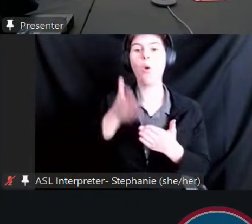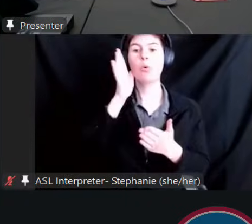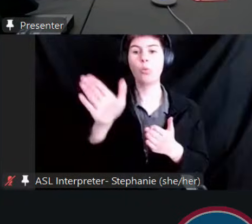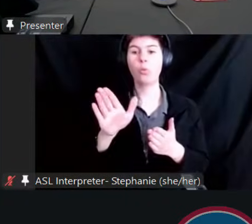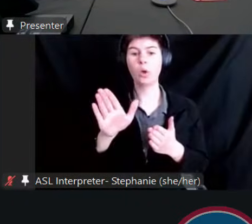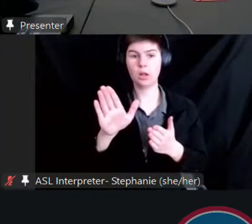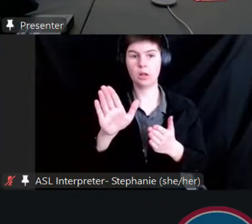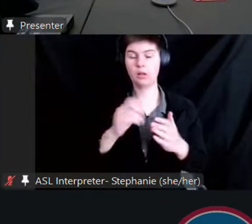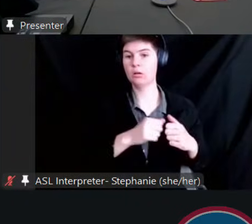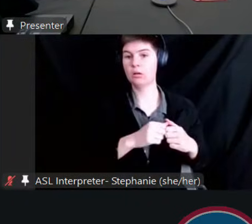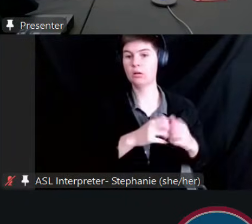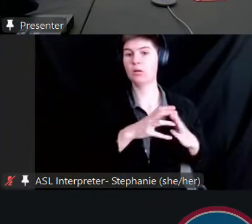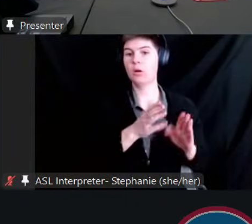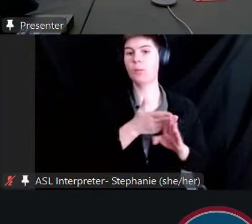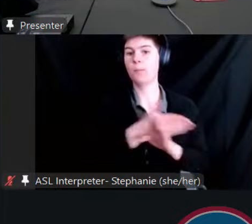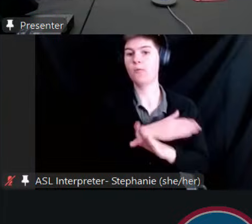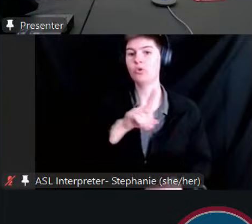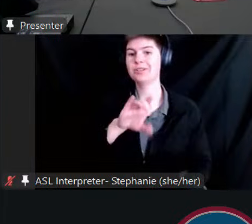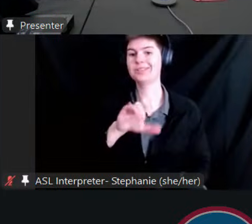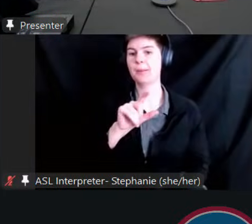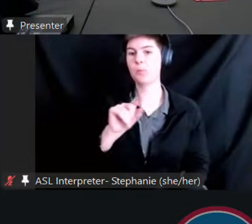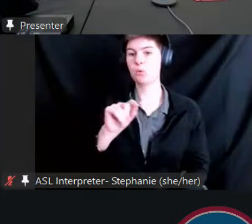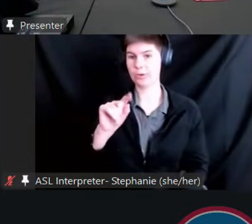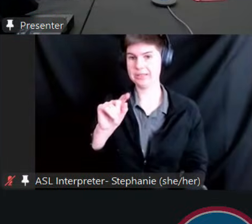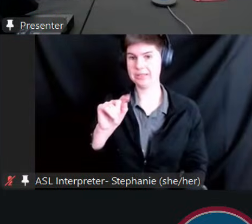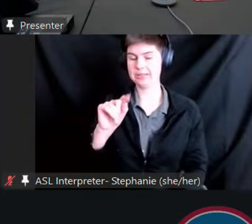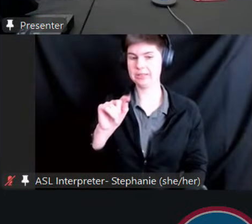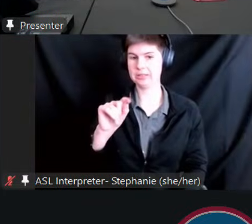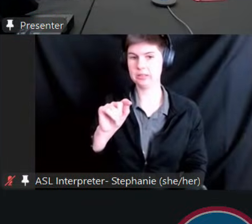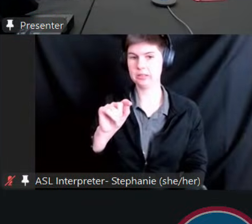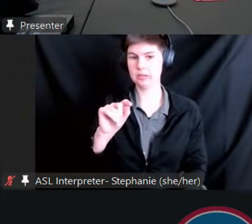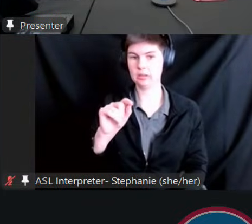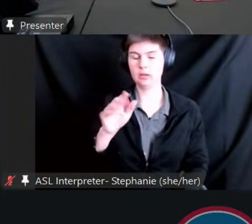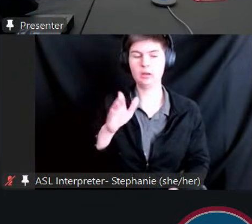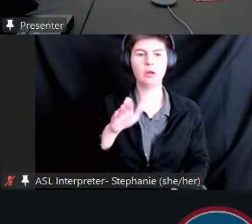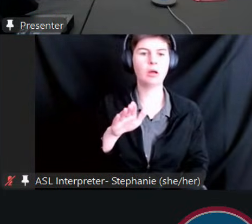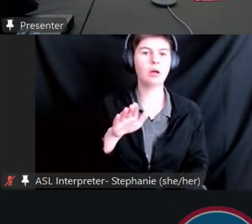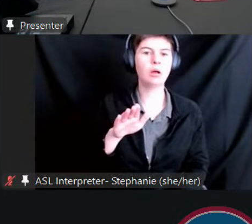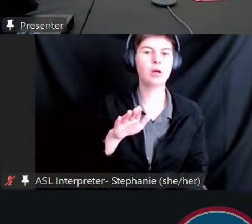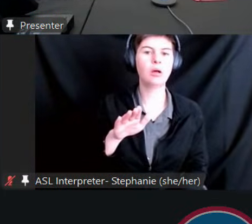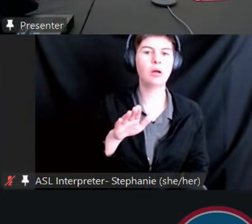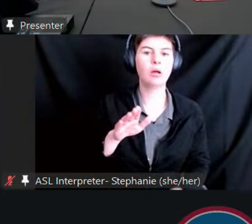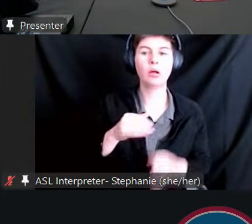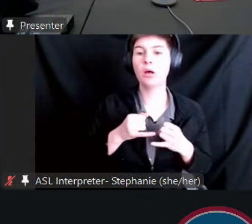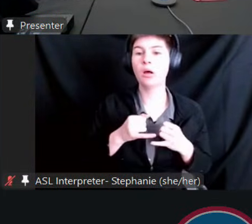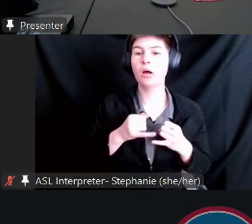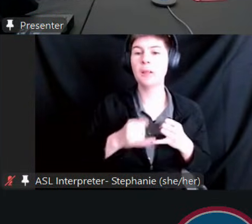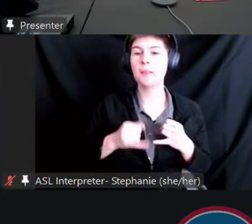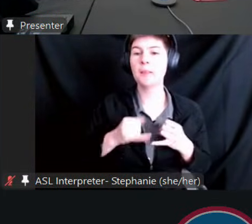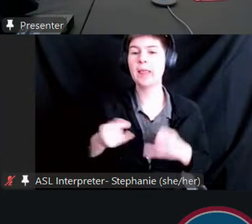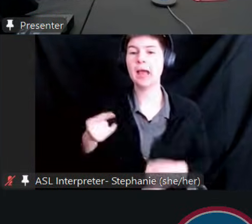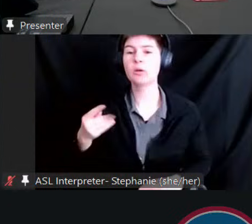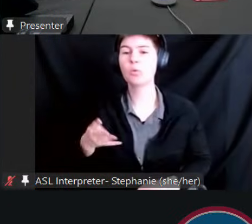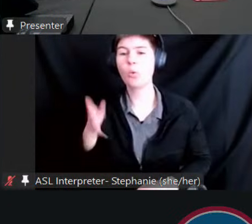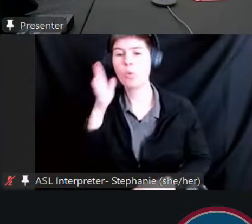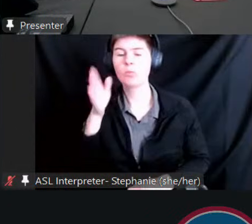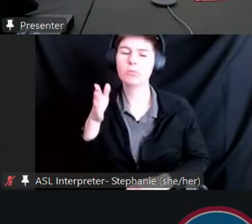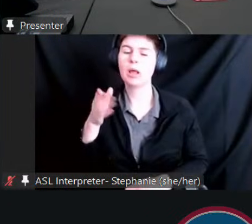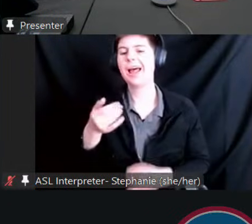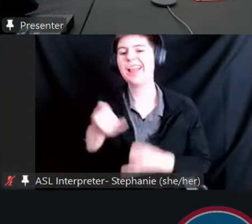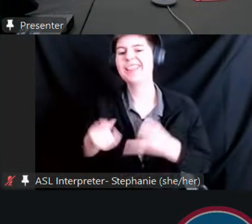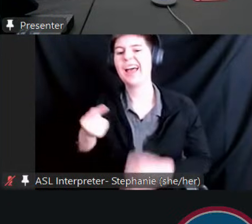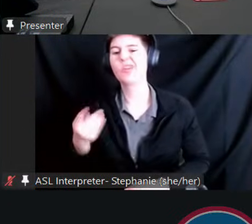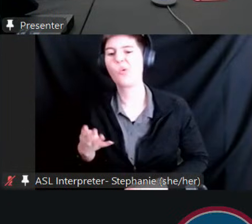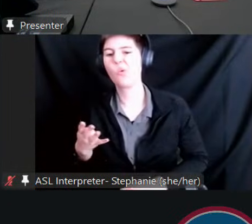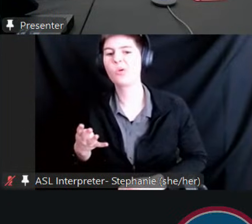December 20th. There are still a few, they were rolled out. That's the final quarter of them will be done. But yeah, all of them. Yeah, so the ones